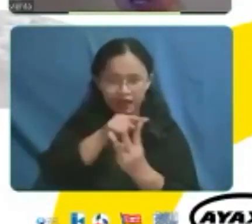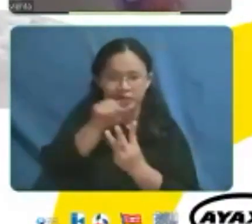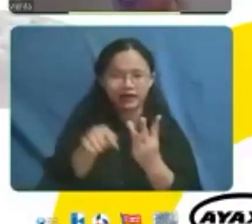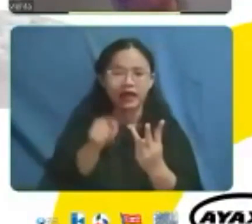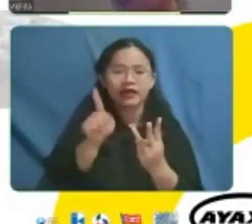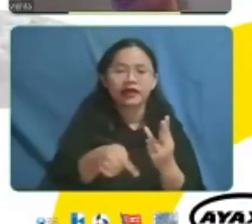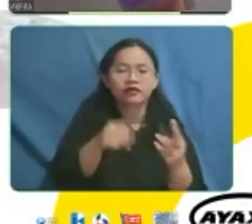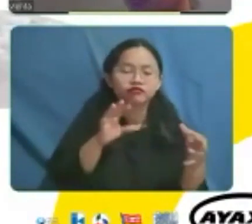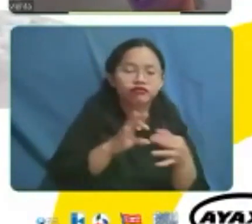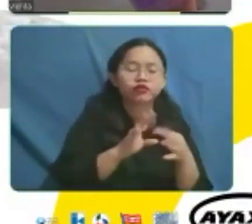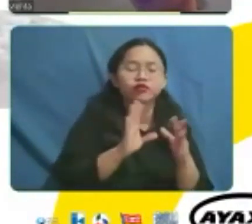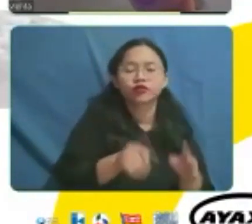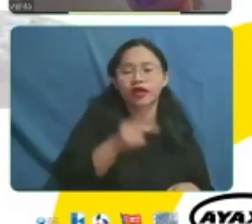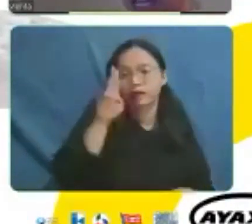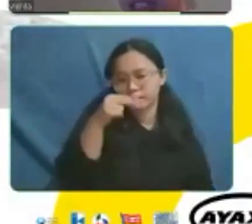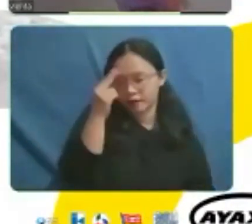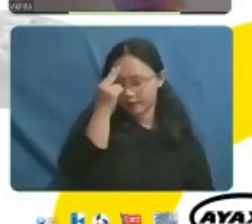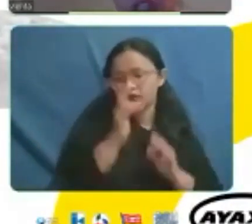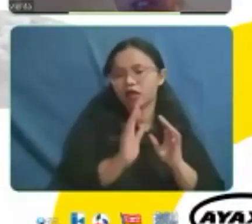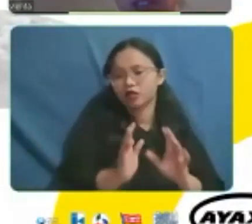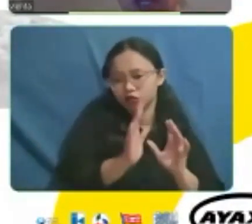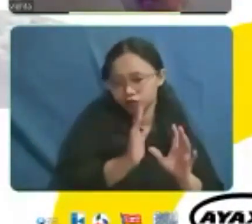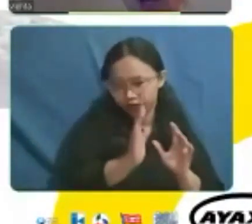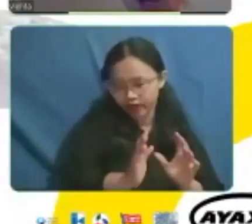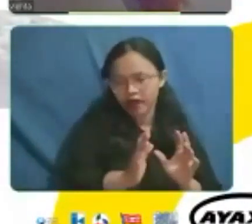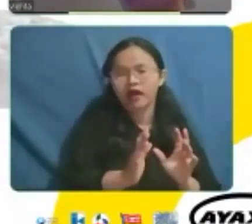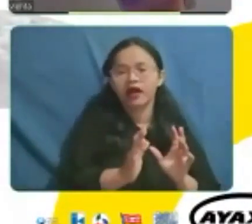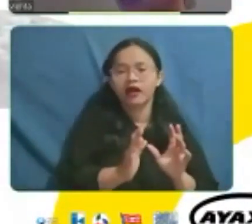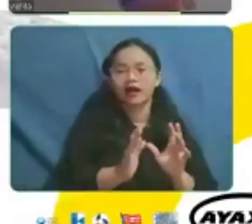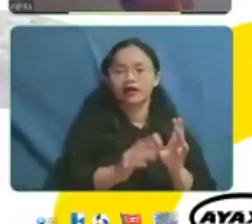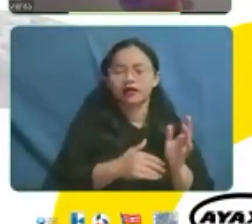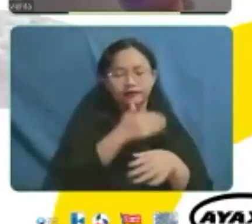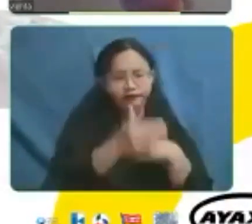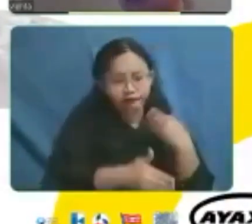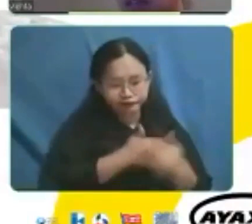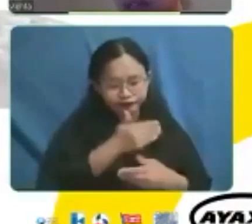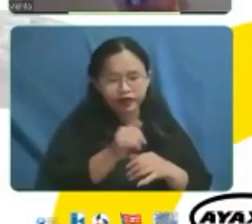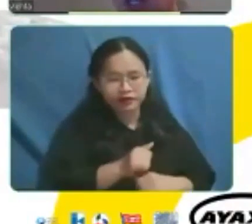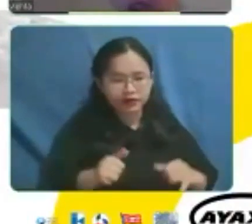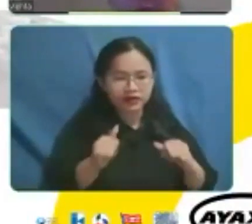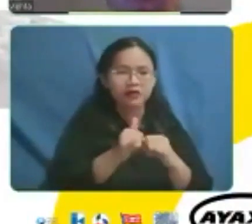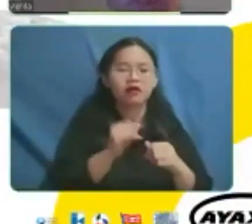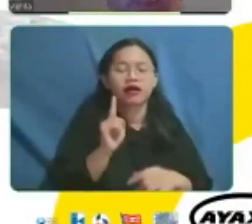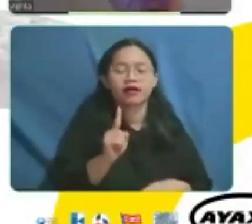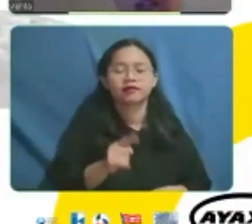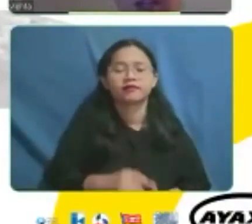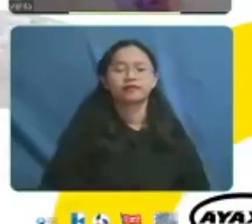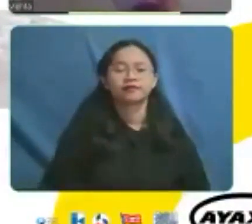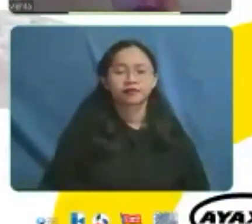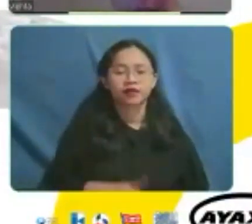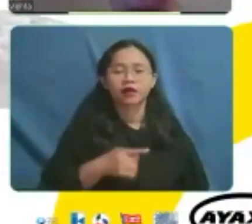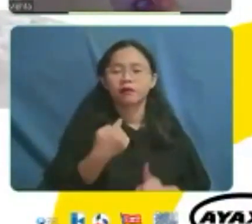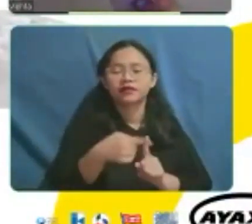governments, and we work on the one hand with data intelligence, trying to strengthen the collection and use of data